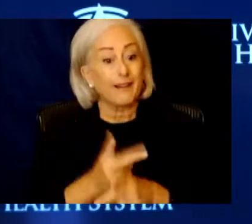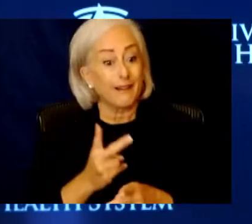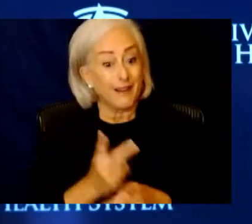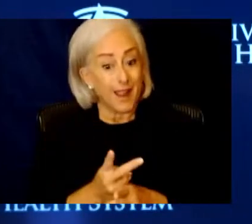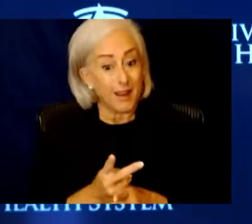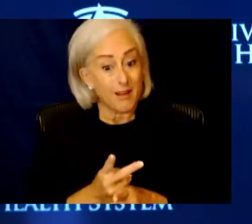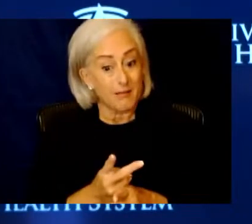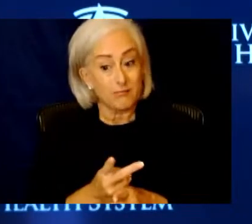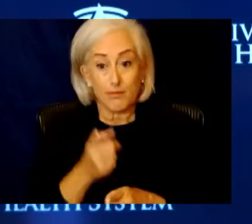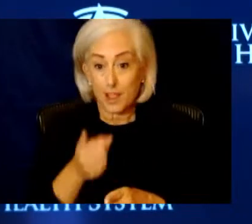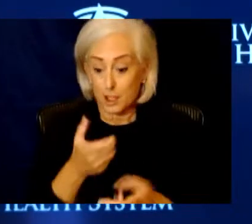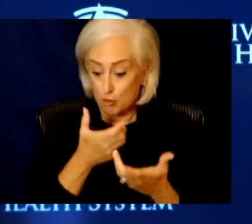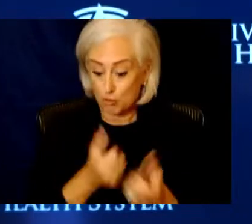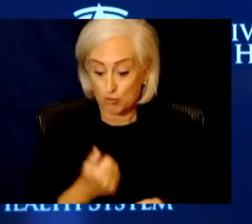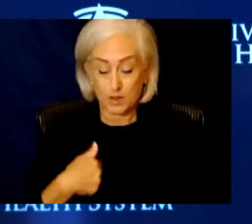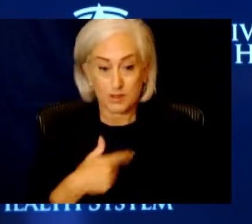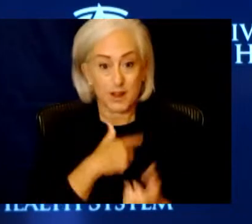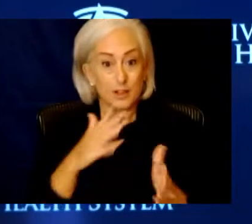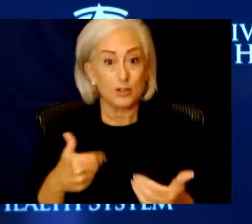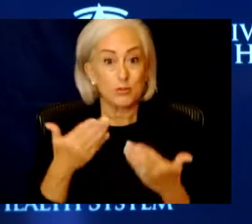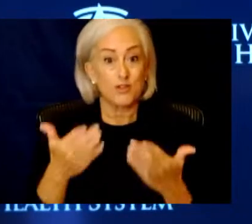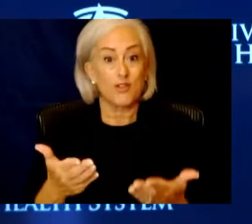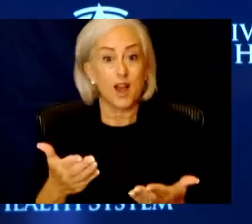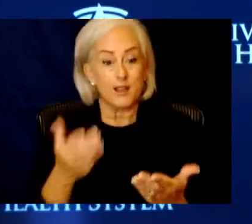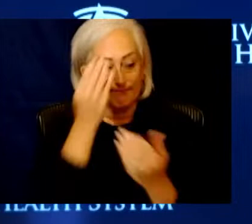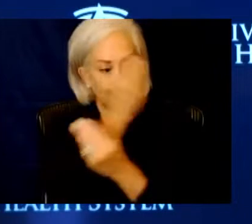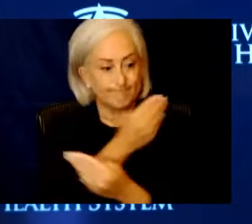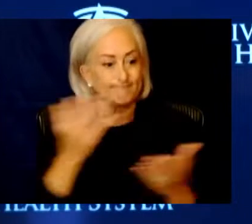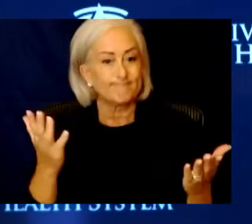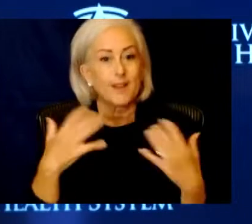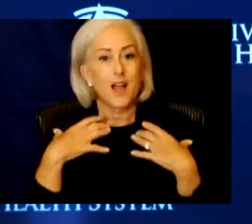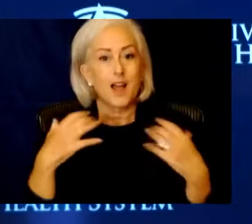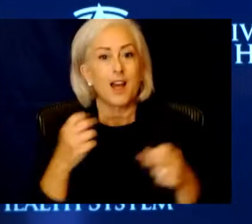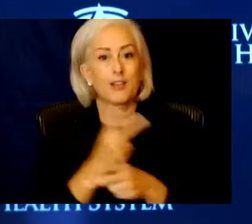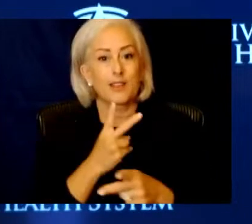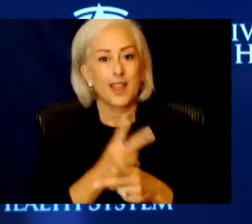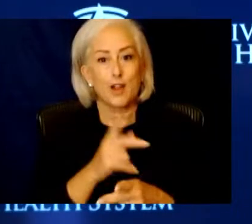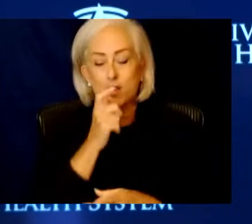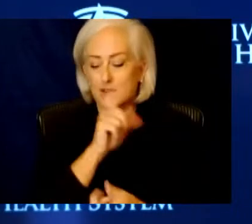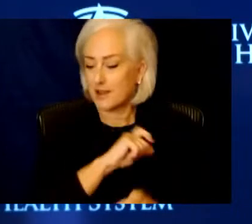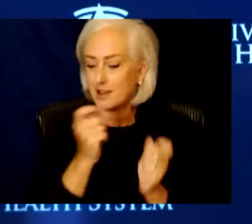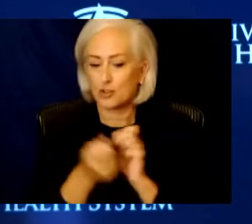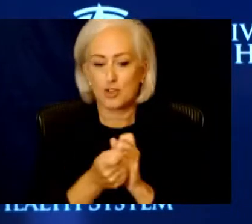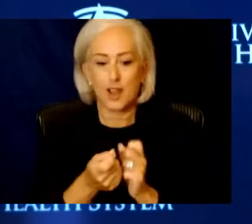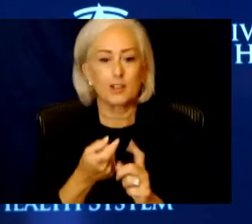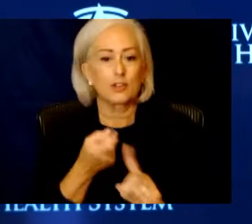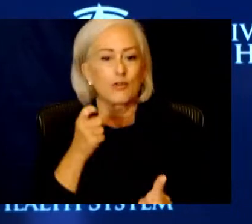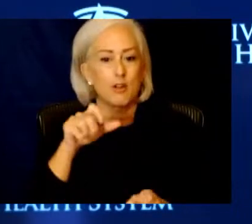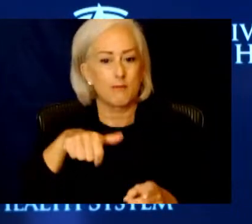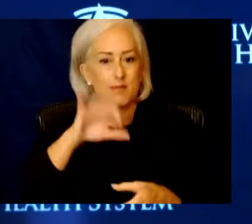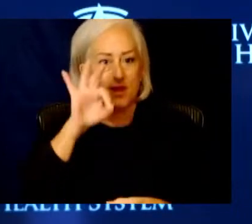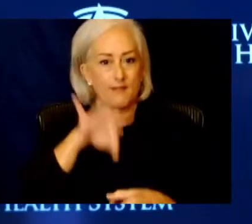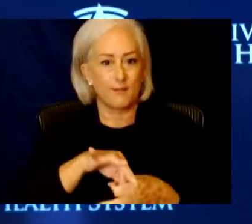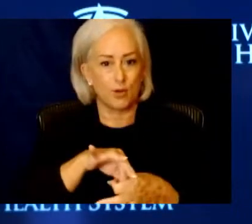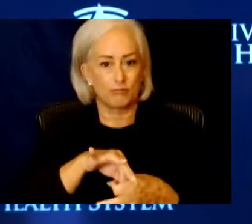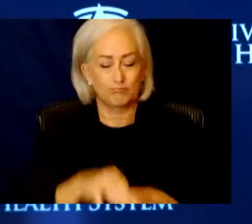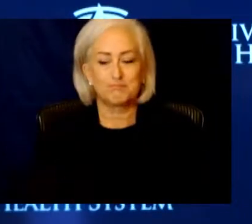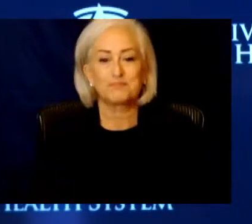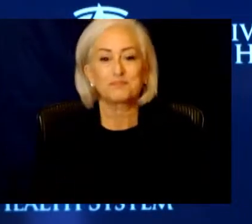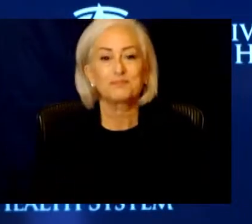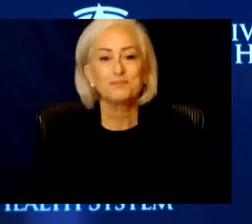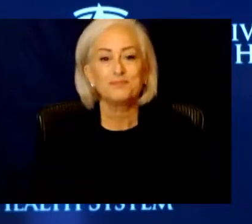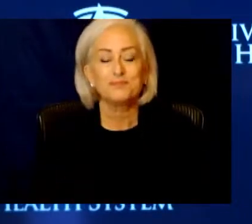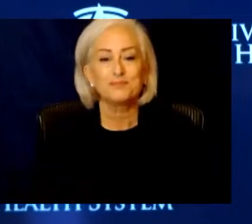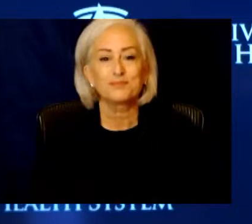health care has not changed in any way with this vote. Let's get started. As always, we start by